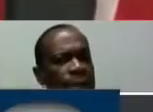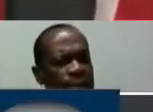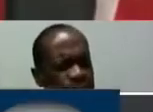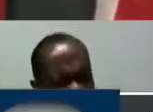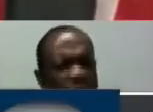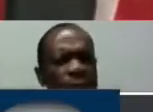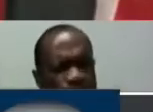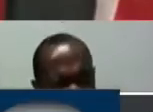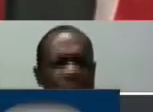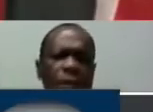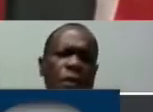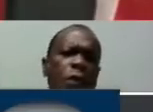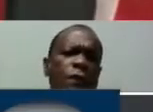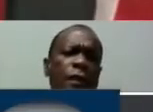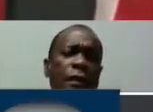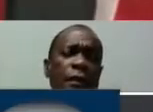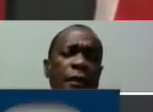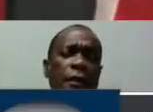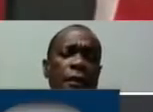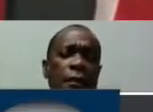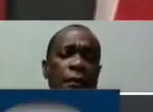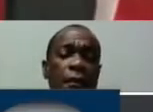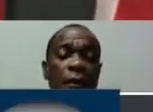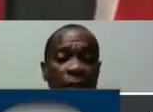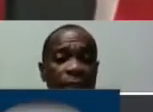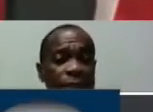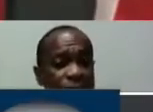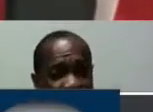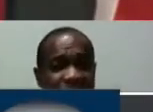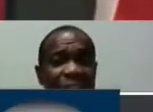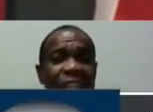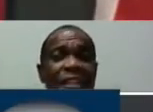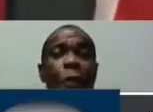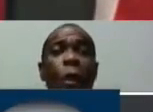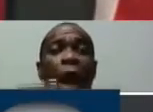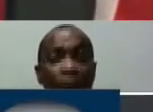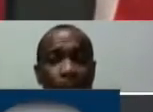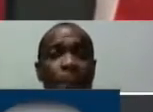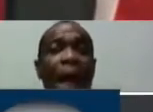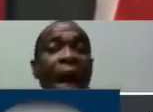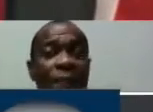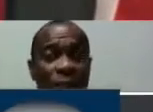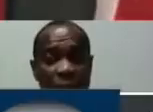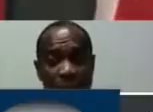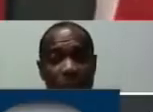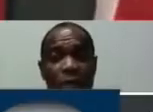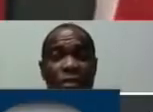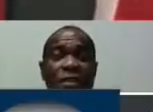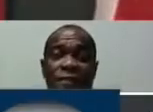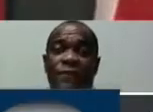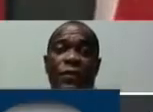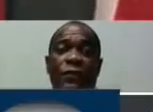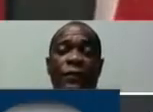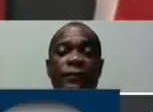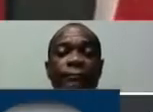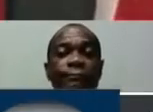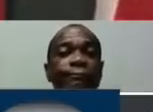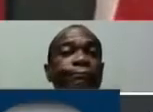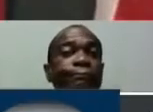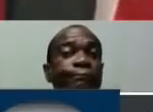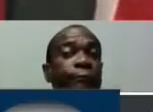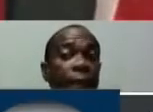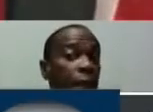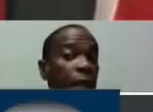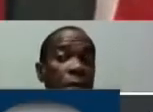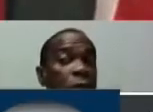outcome that is not as disastrous as it could be. It does not say that a vaccinated population is immune to